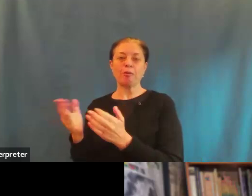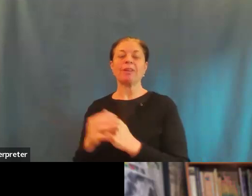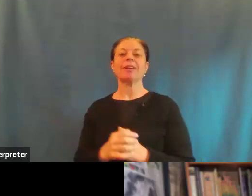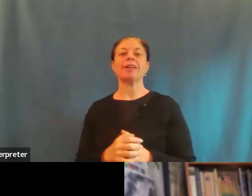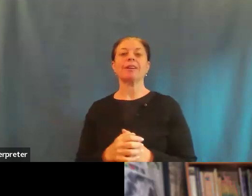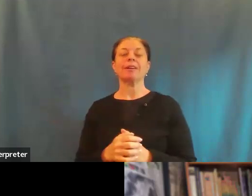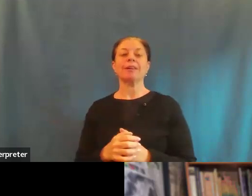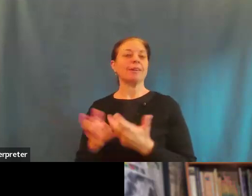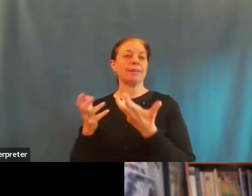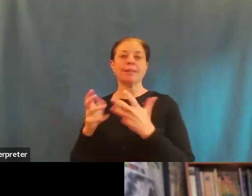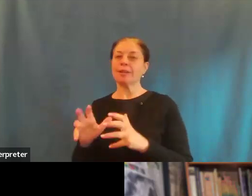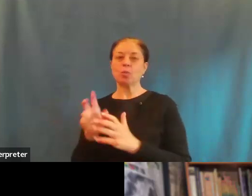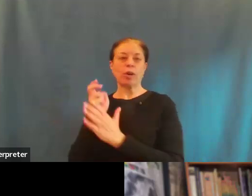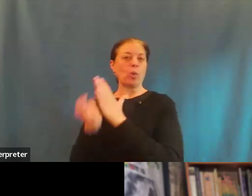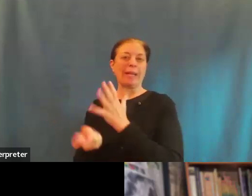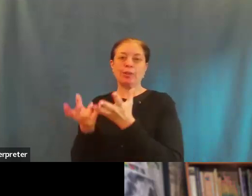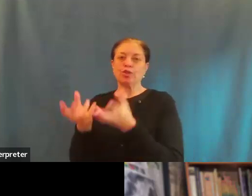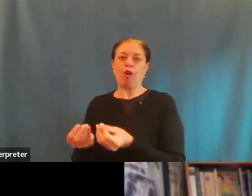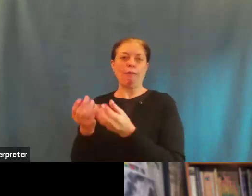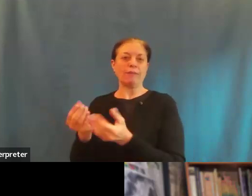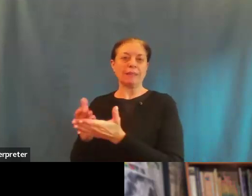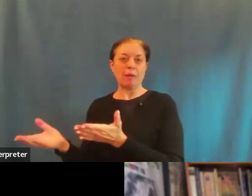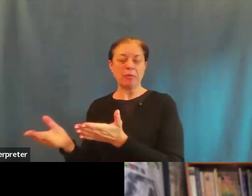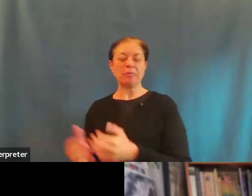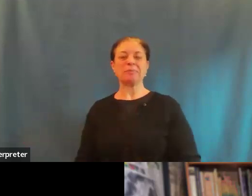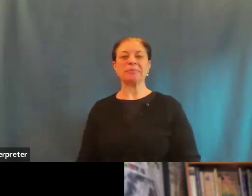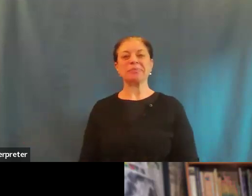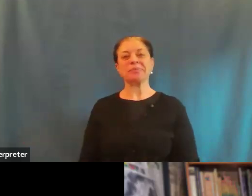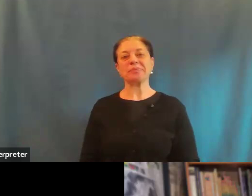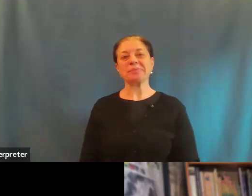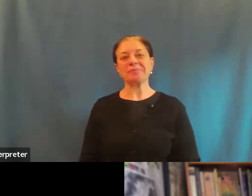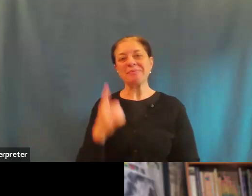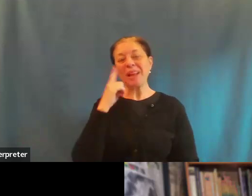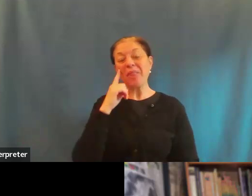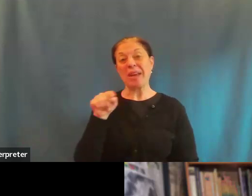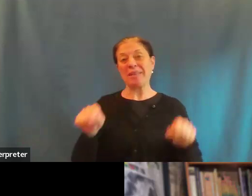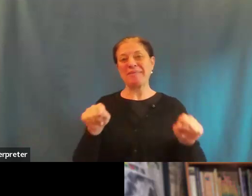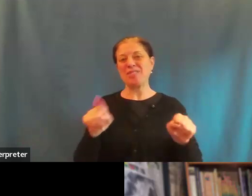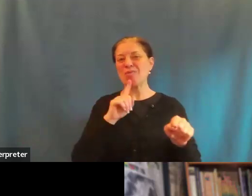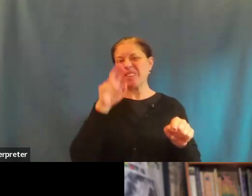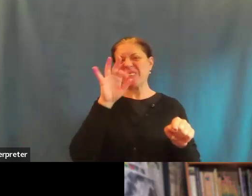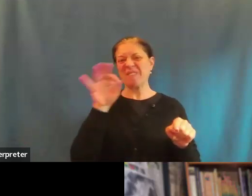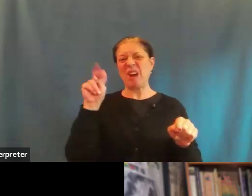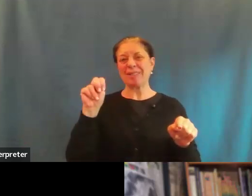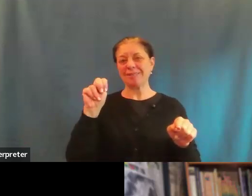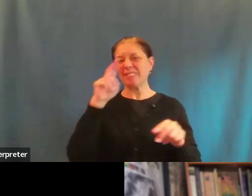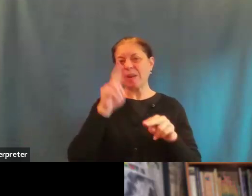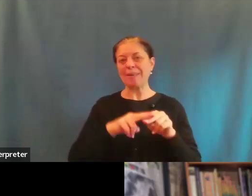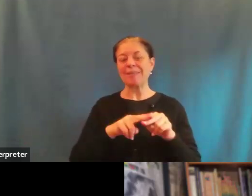and doesn't want to get into the soft stuff. Um, and I think that's really fun.